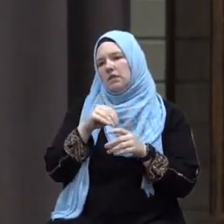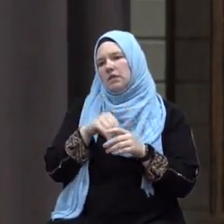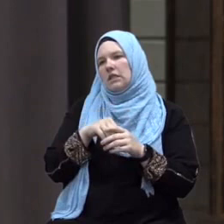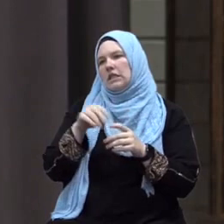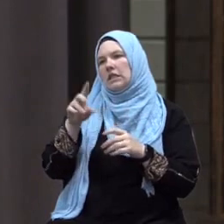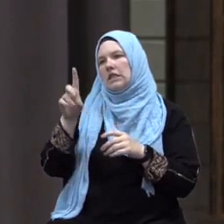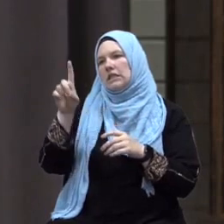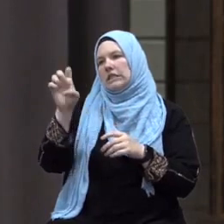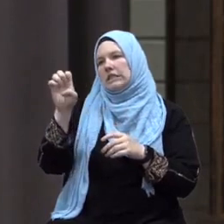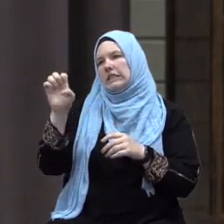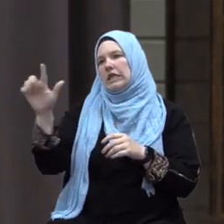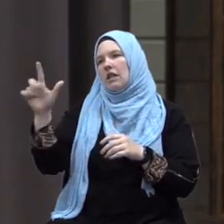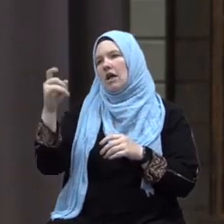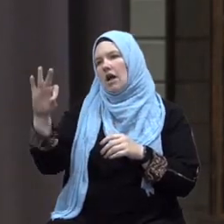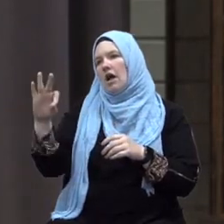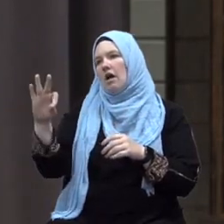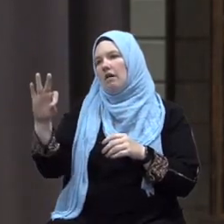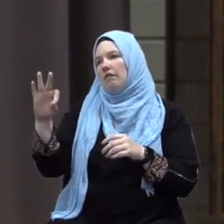deal of the century.